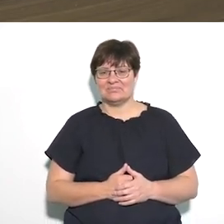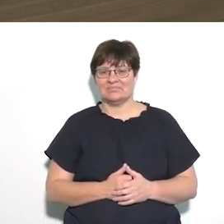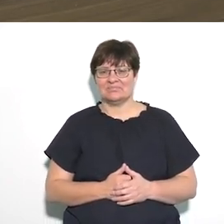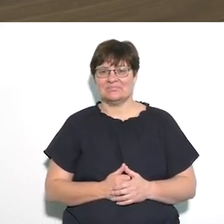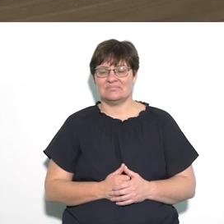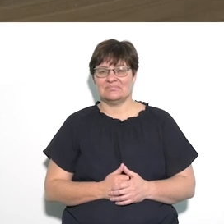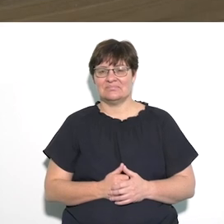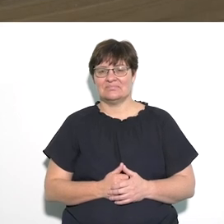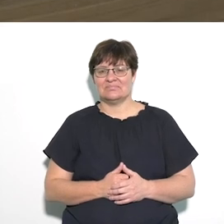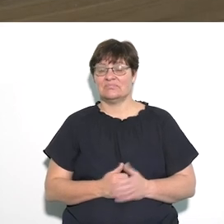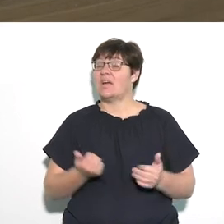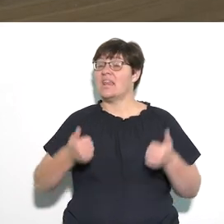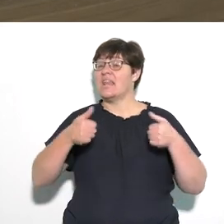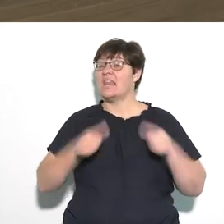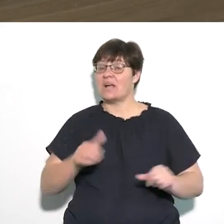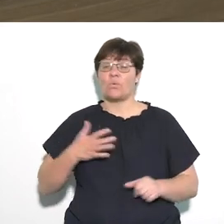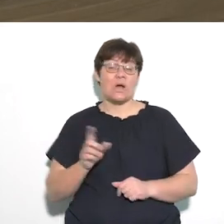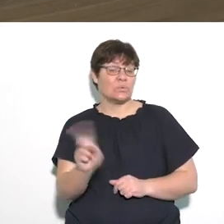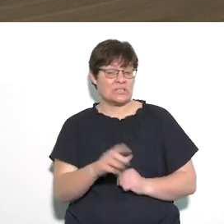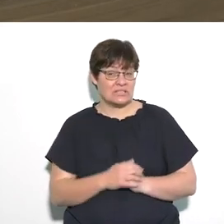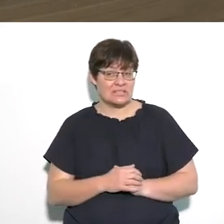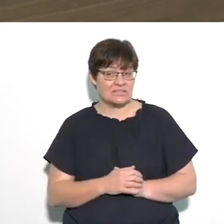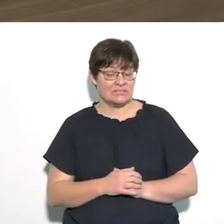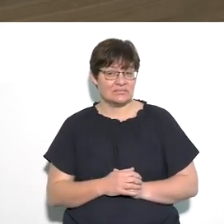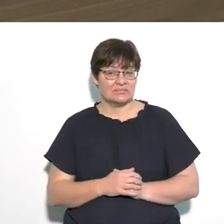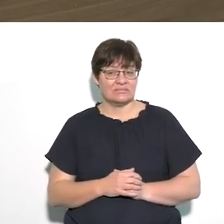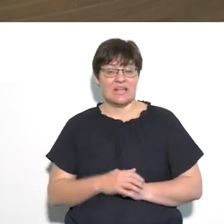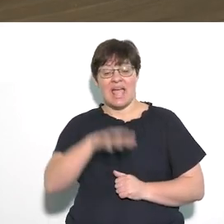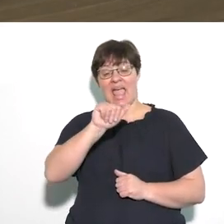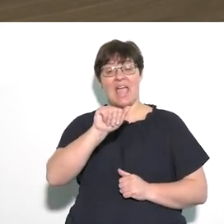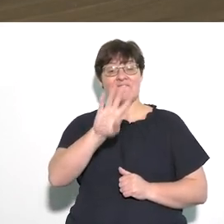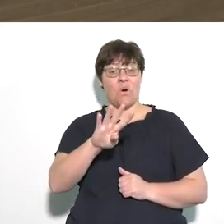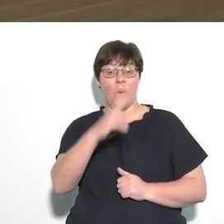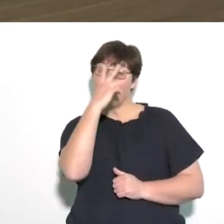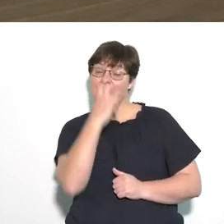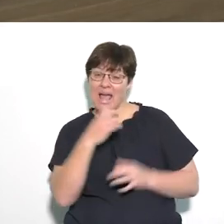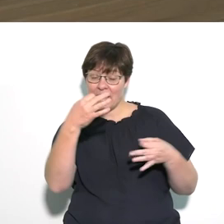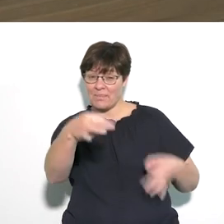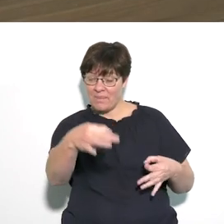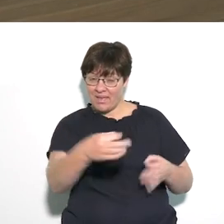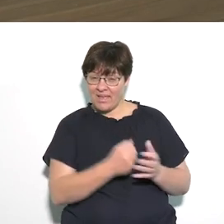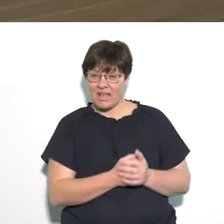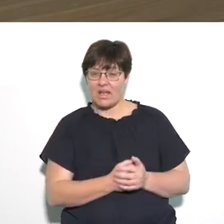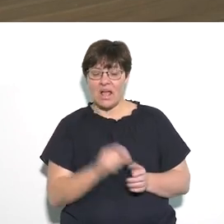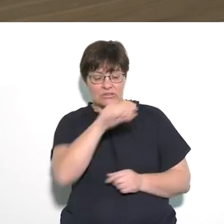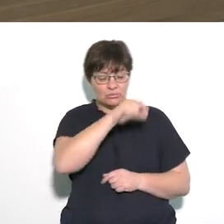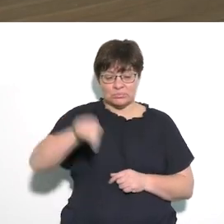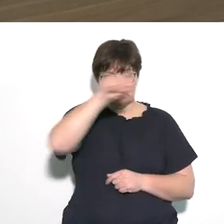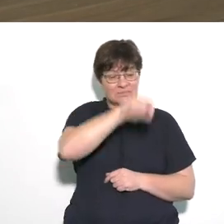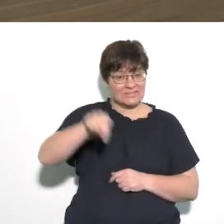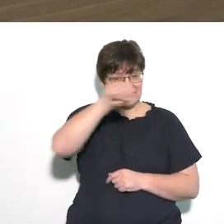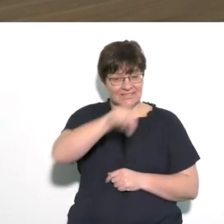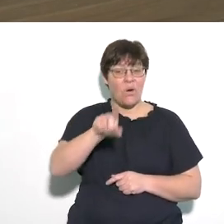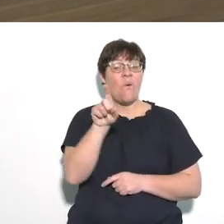aside. And there we are. Next thing I want to do is I want to take my A4 black paper and I want to cut